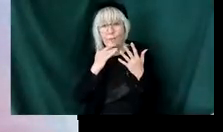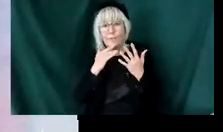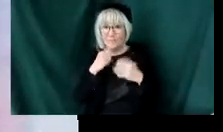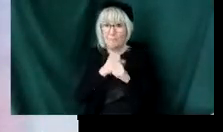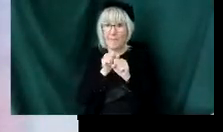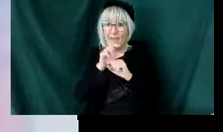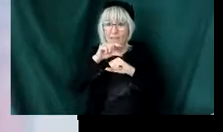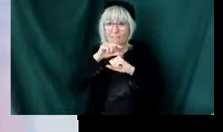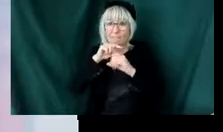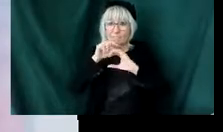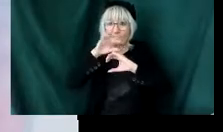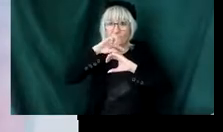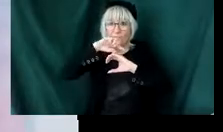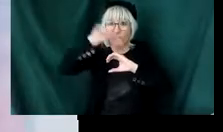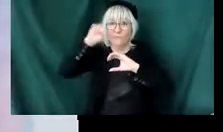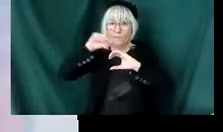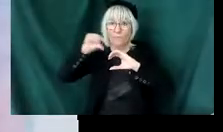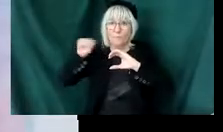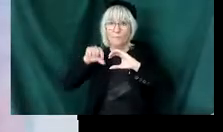making